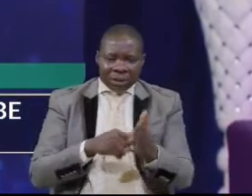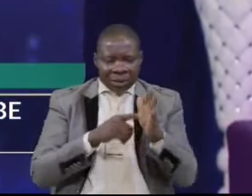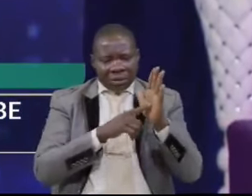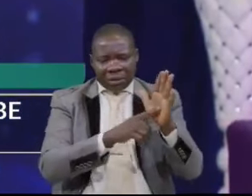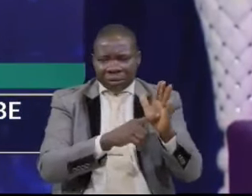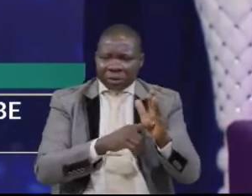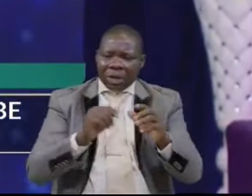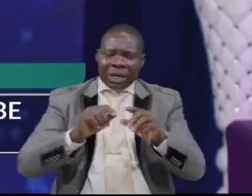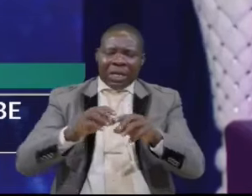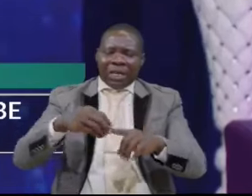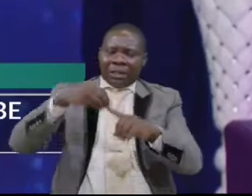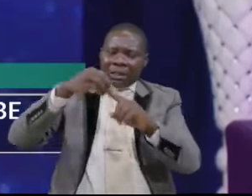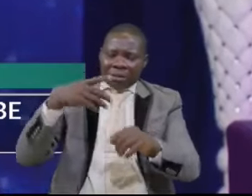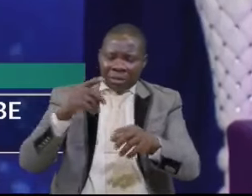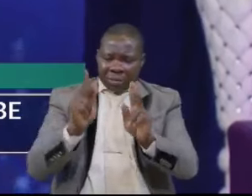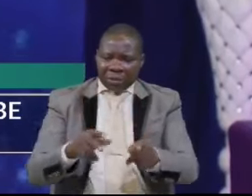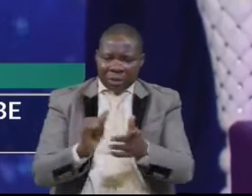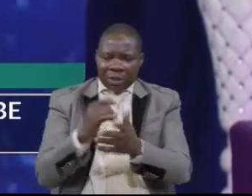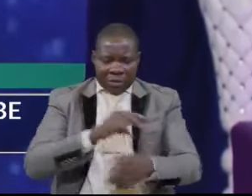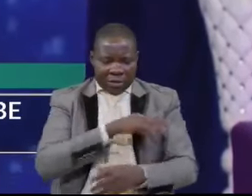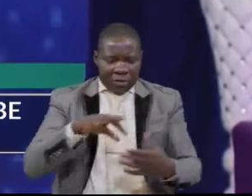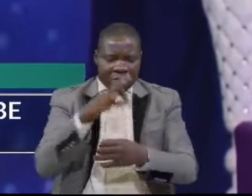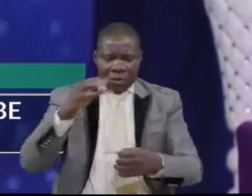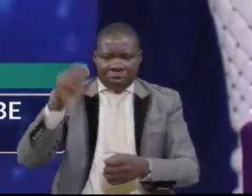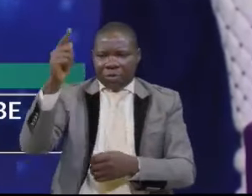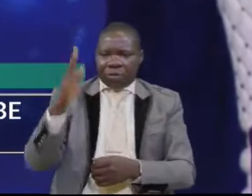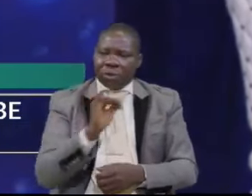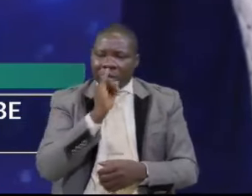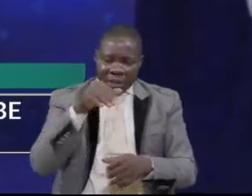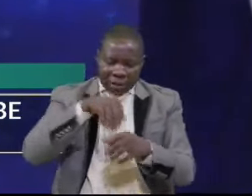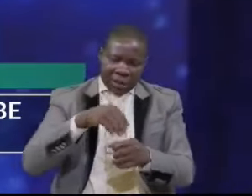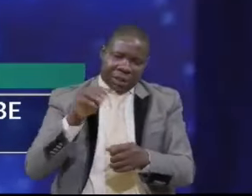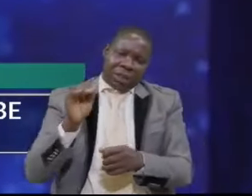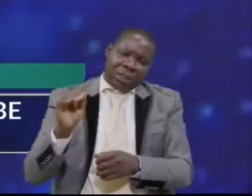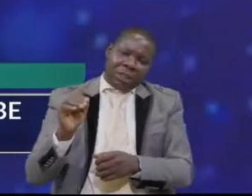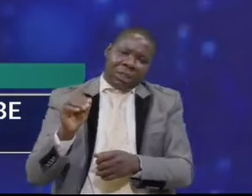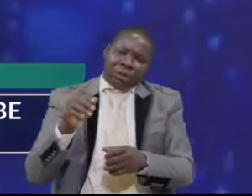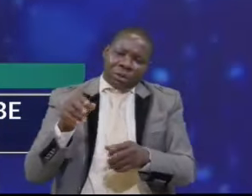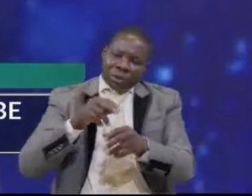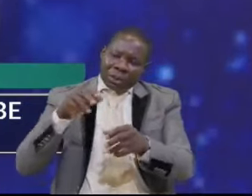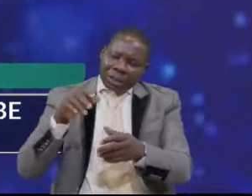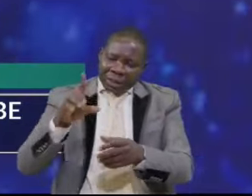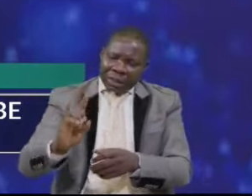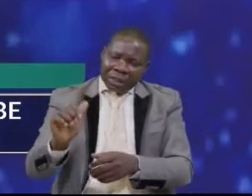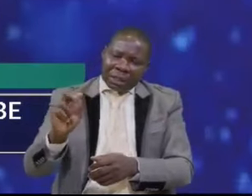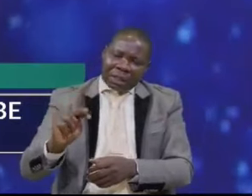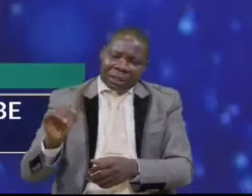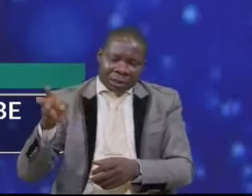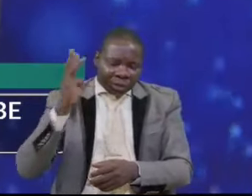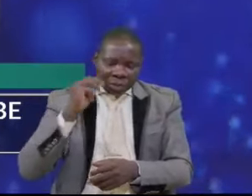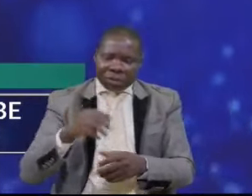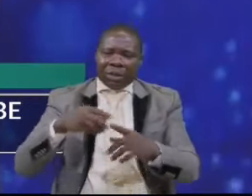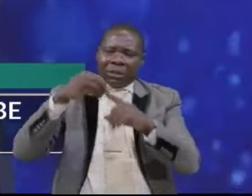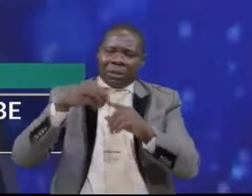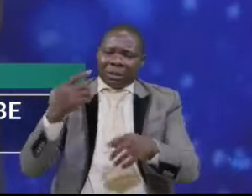gods is. Look at Daniel. He was exceptional. Look at Daniel. The fire will not bother him, and